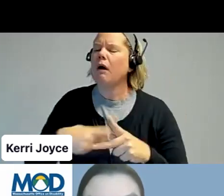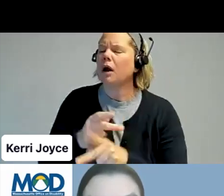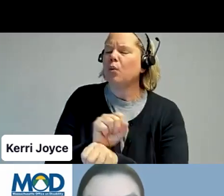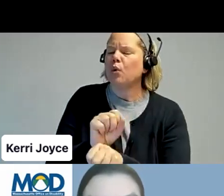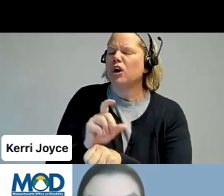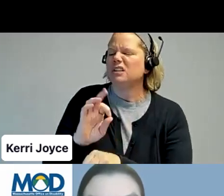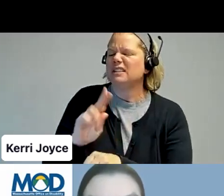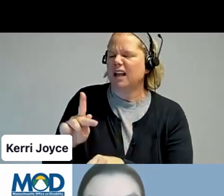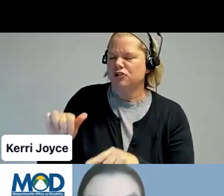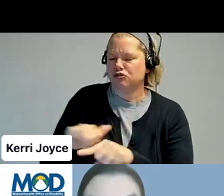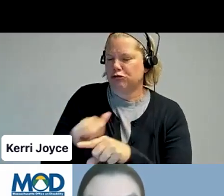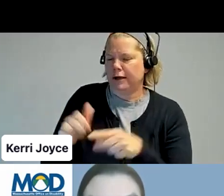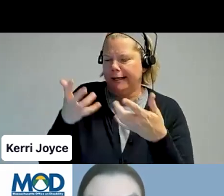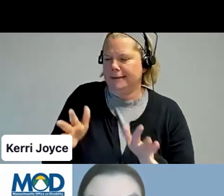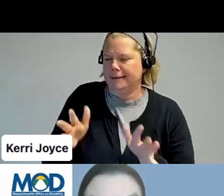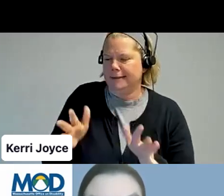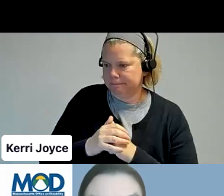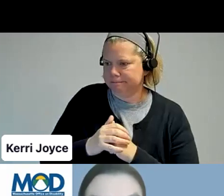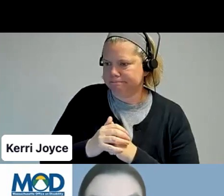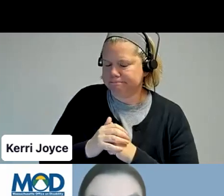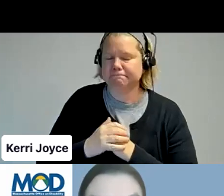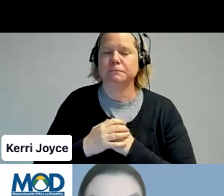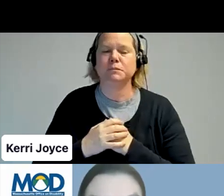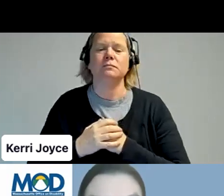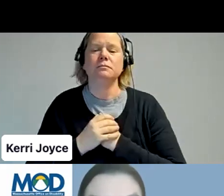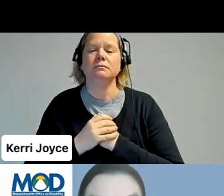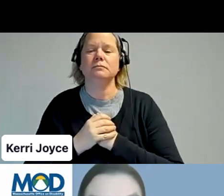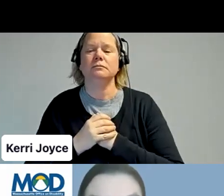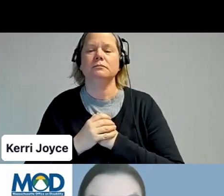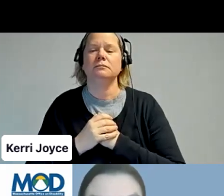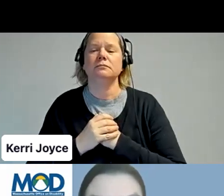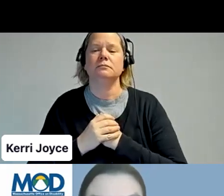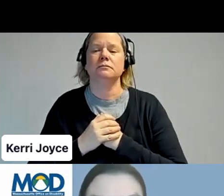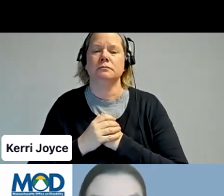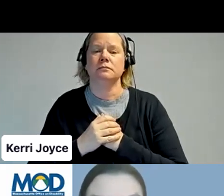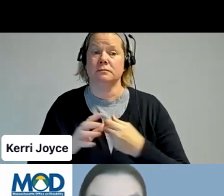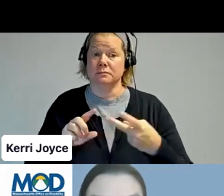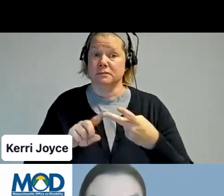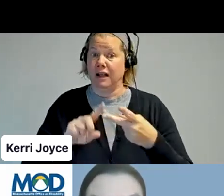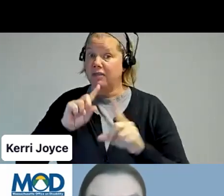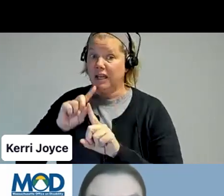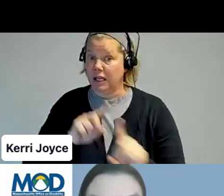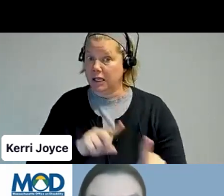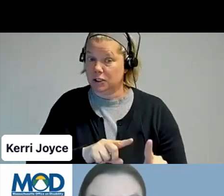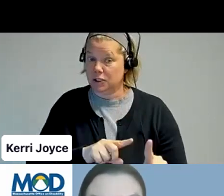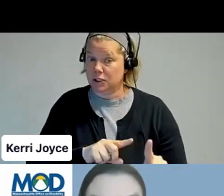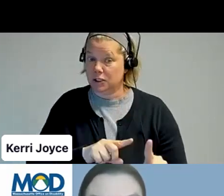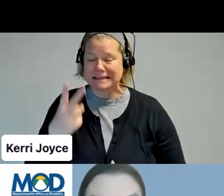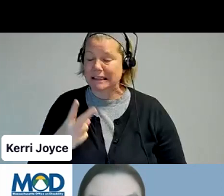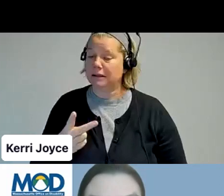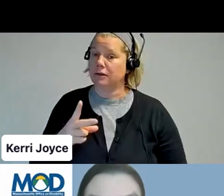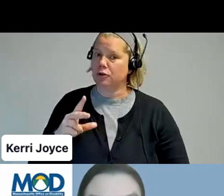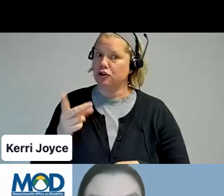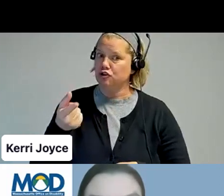dog been trained to perform? And what we're looking for in the answer are indications that the